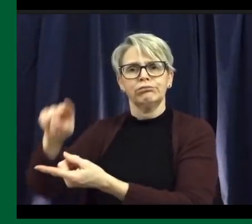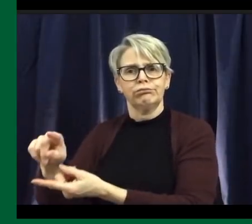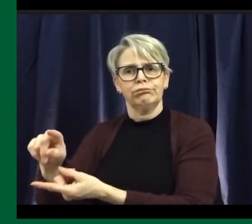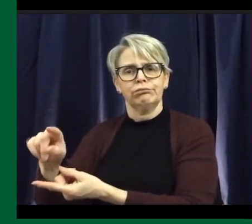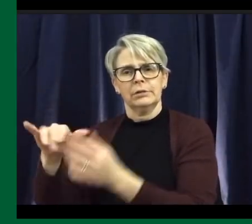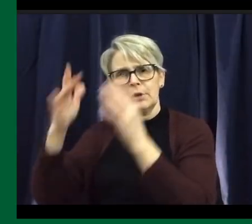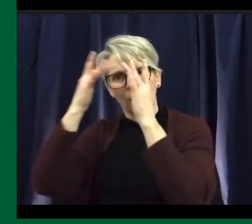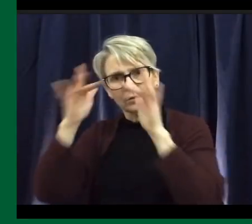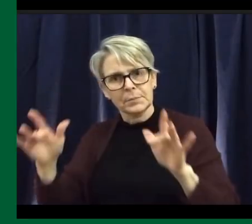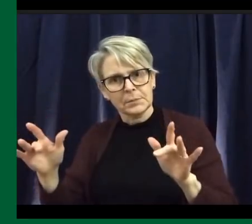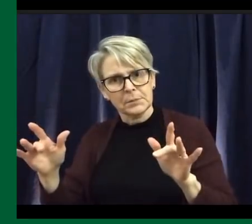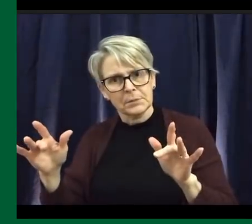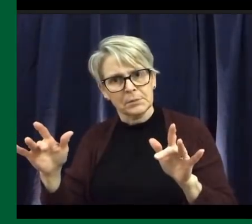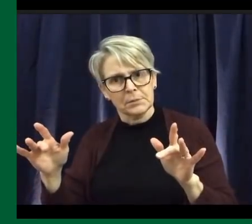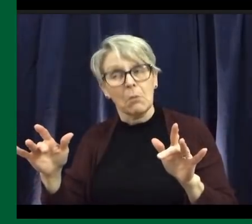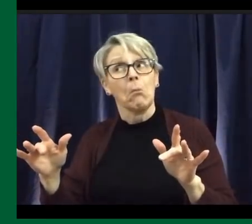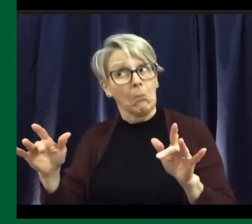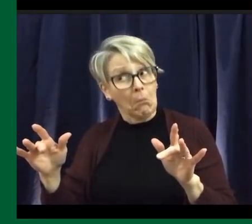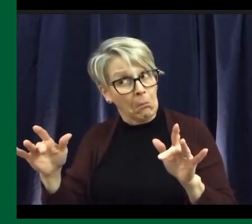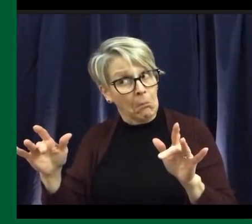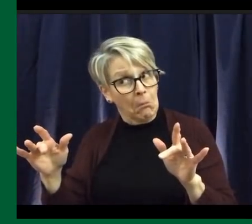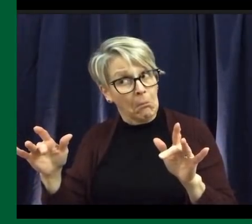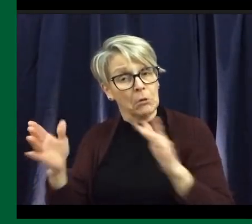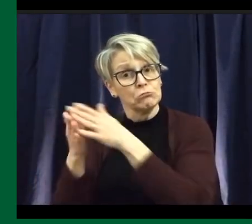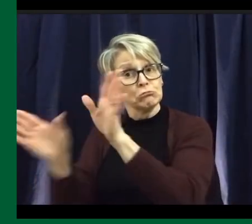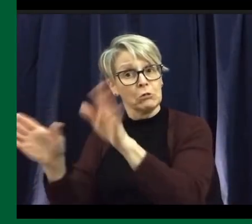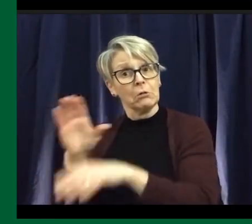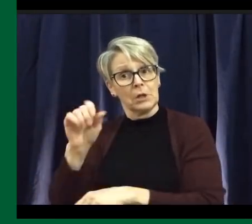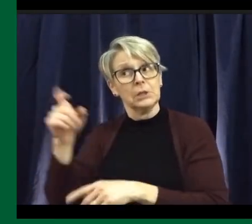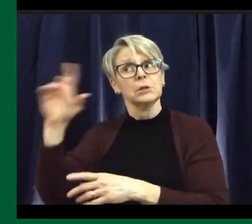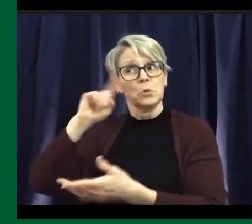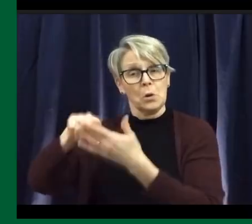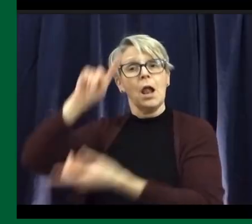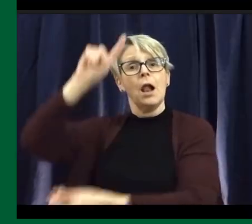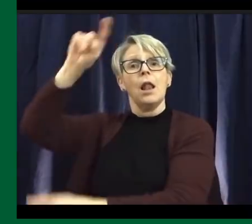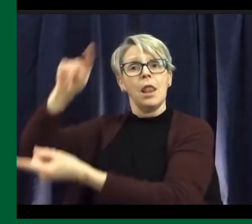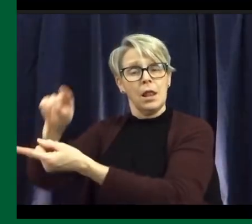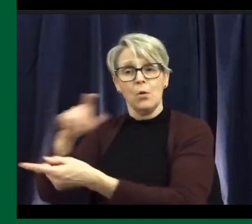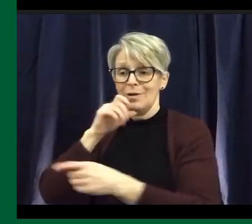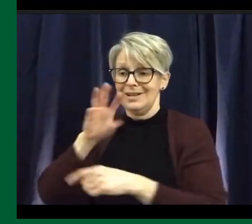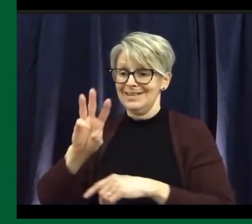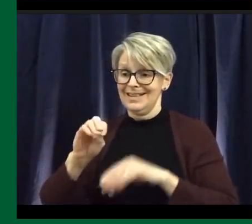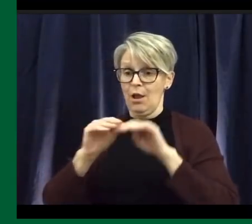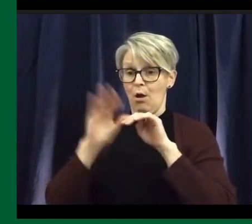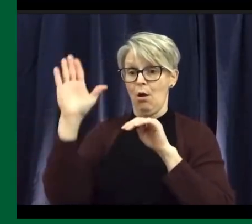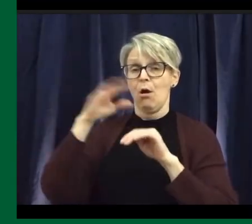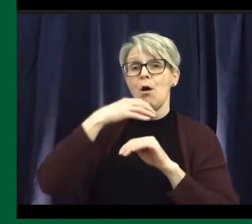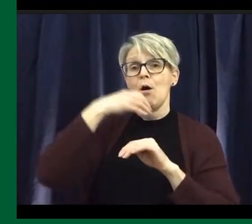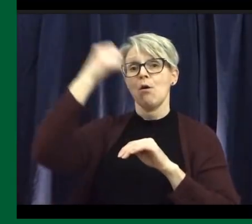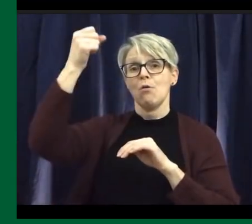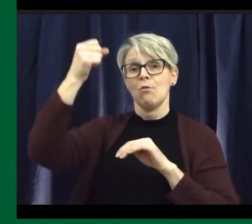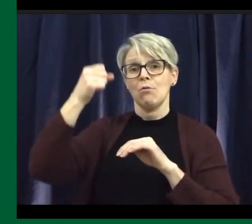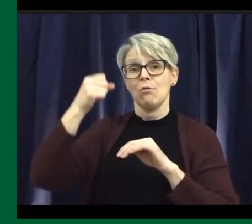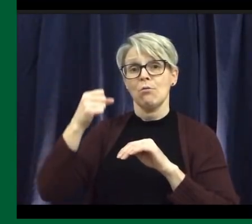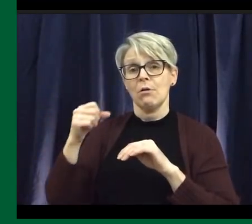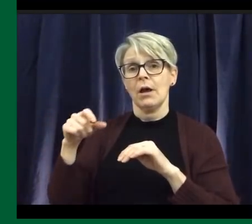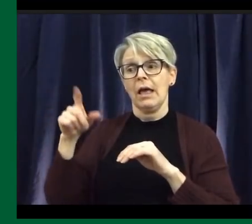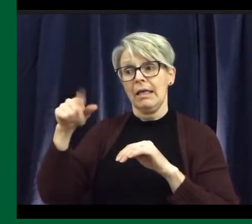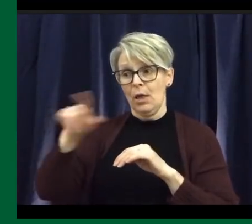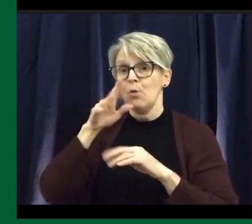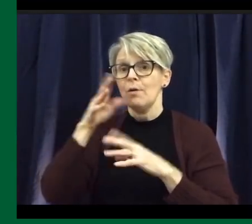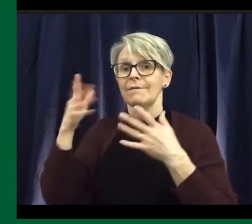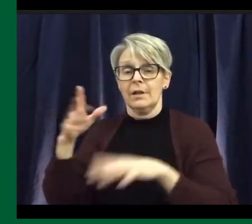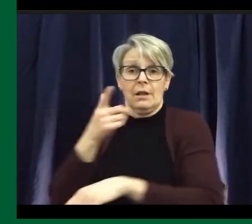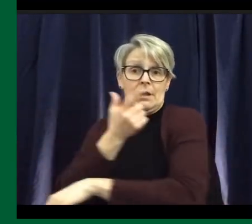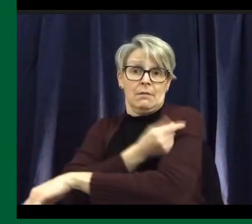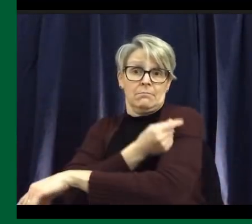now overall cases, especially in ages 60 and over who have taken up the vaccine, and